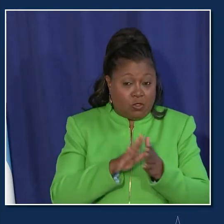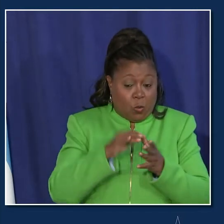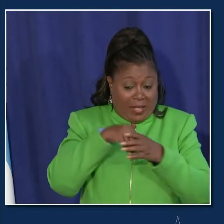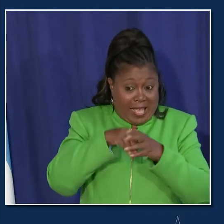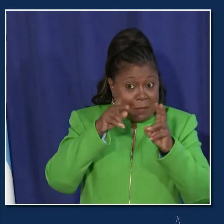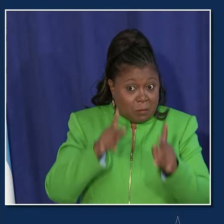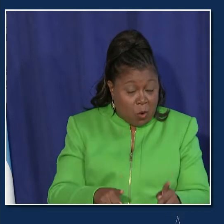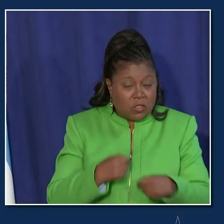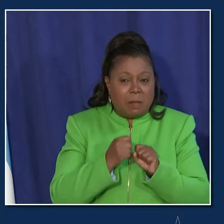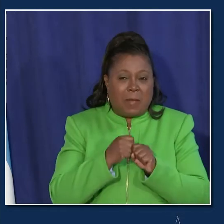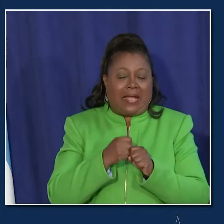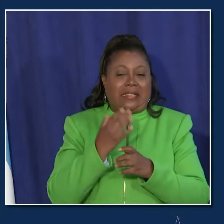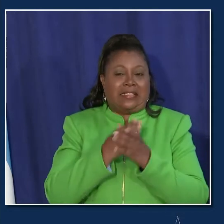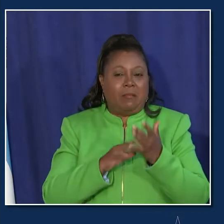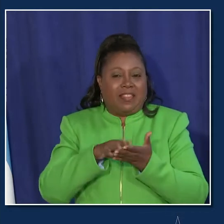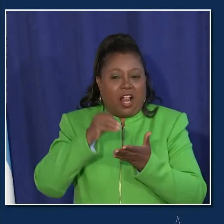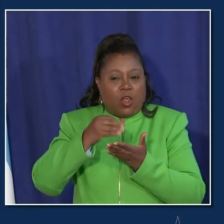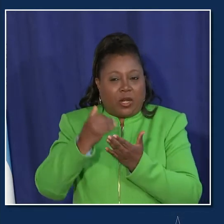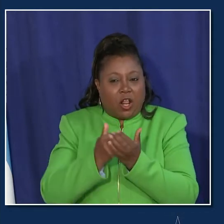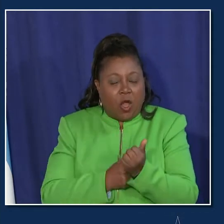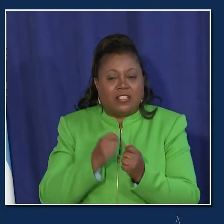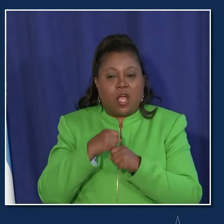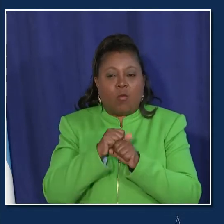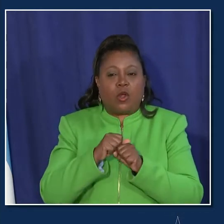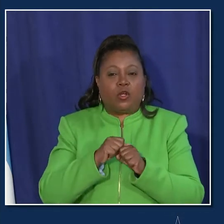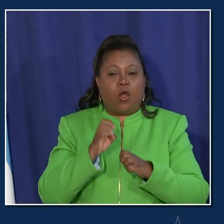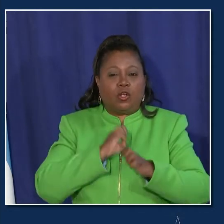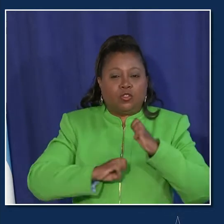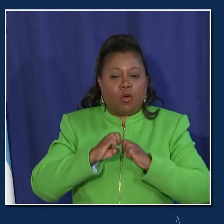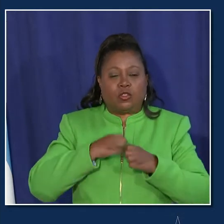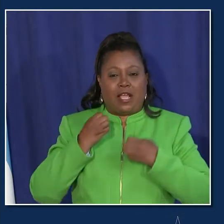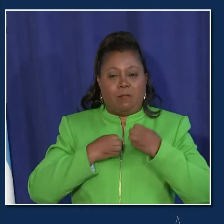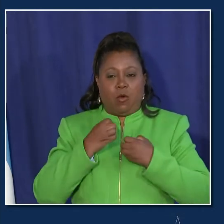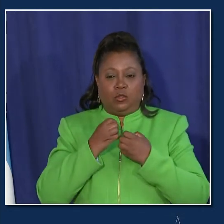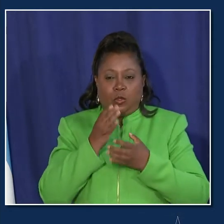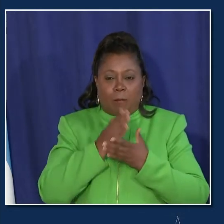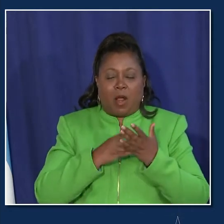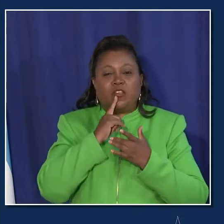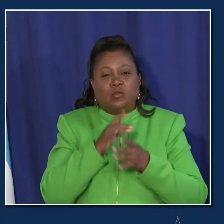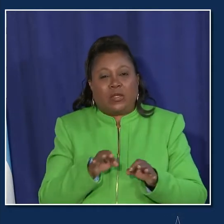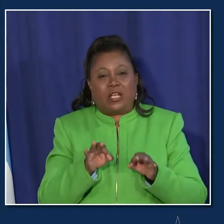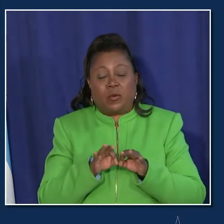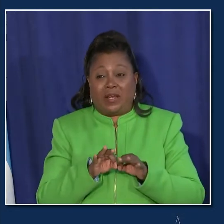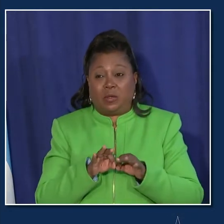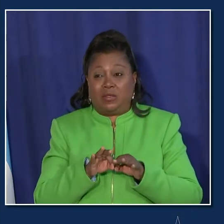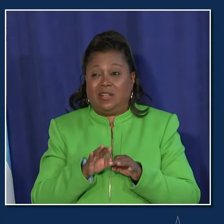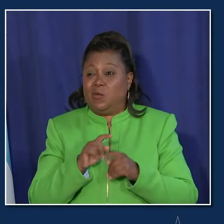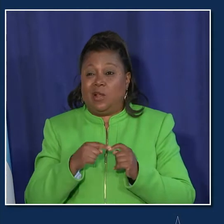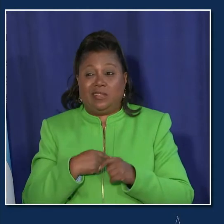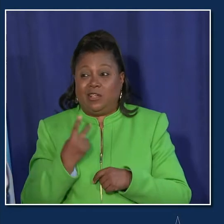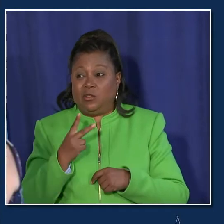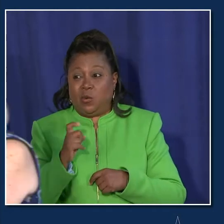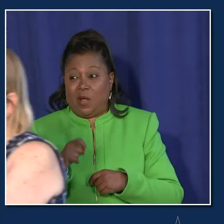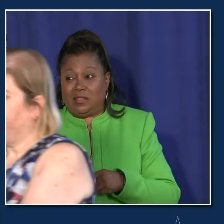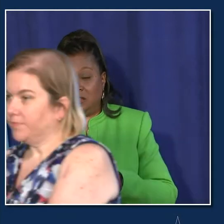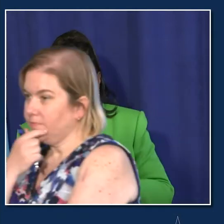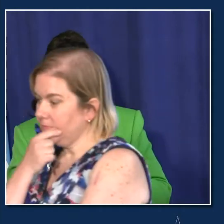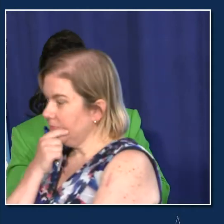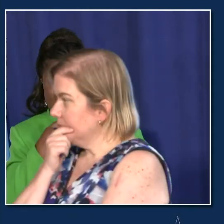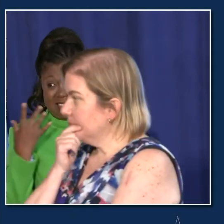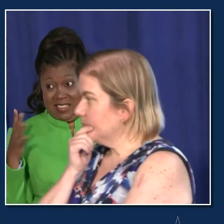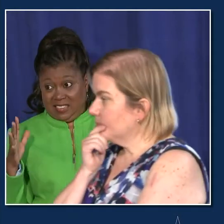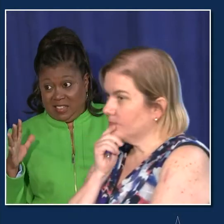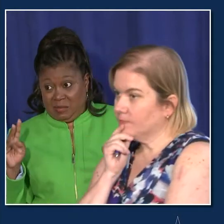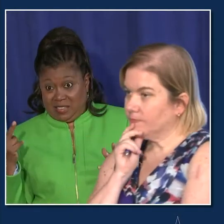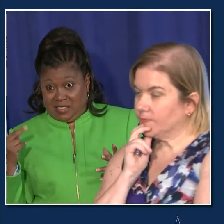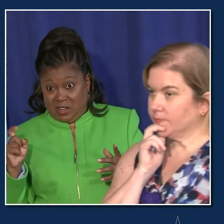person to make up some of that learning loss and work on the social and emotional piece that is so critical. We only get 2 questions here, so is this it?